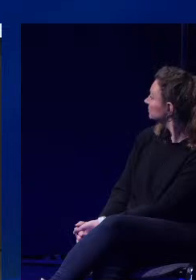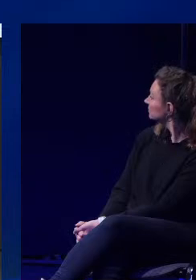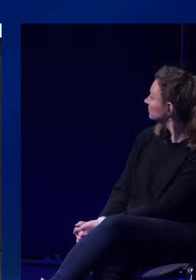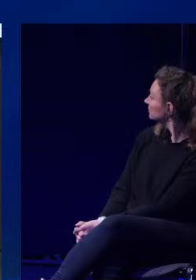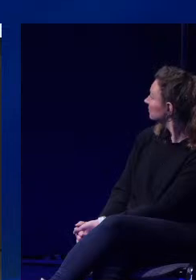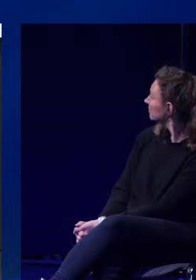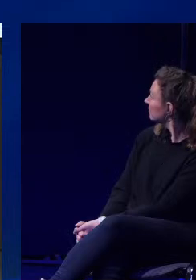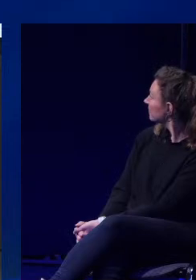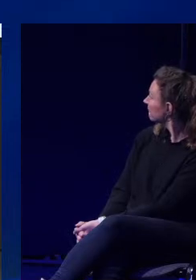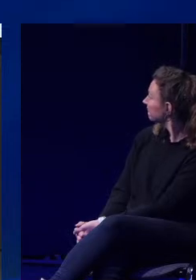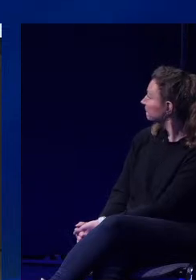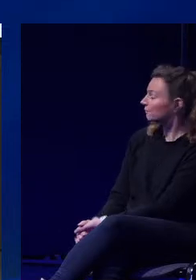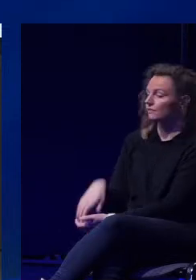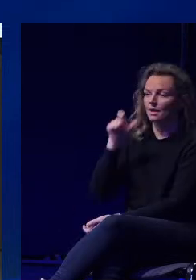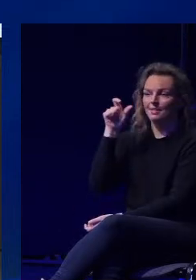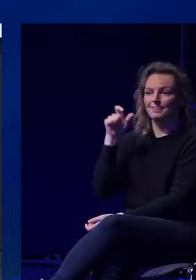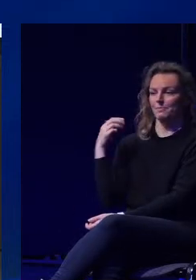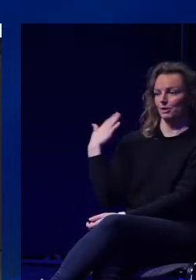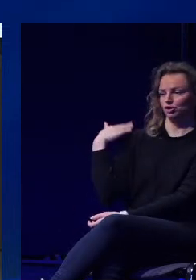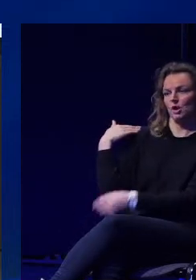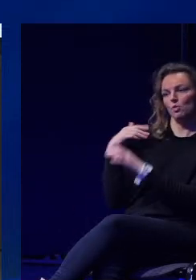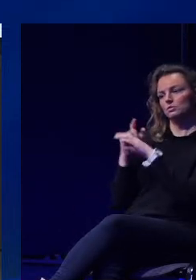Cheeky over the shoulder,